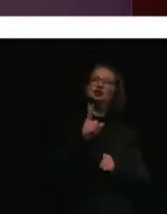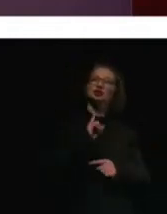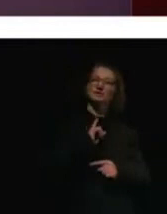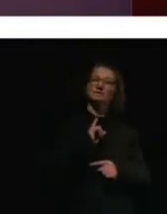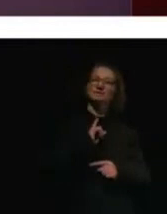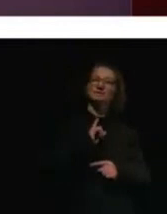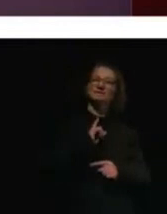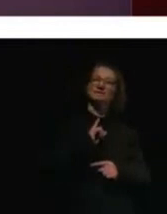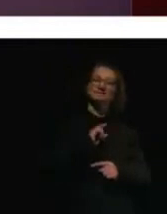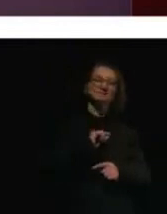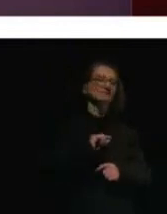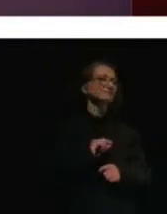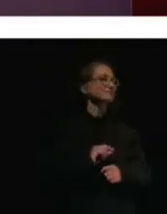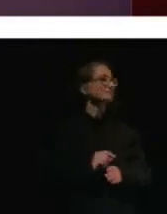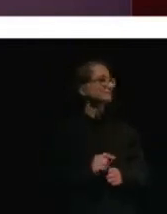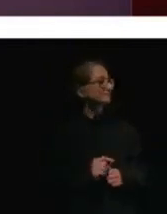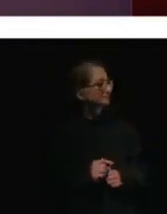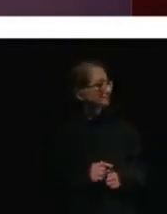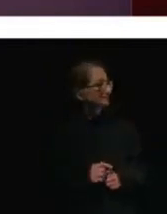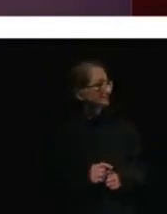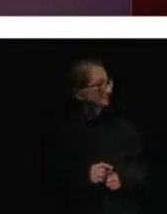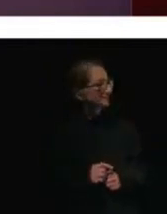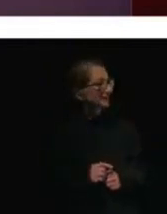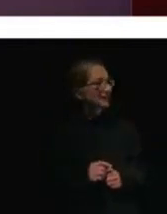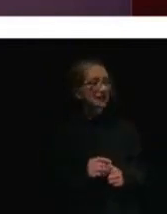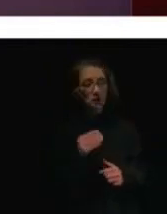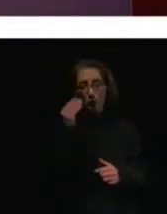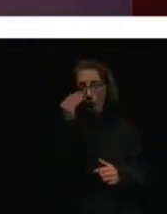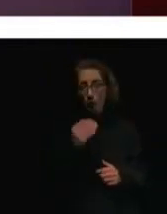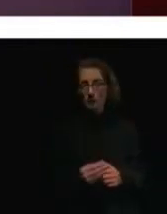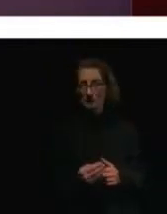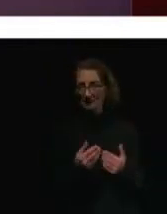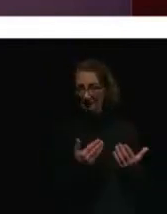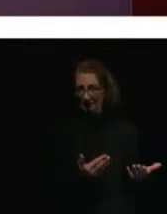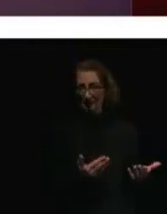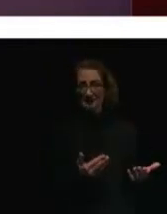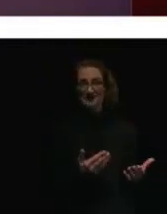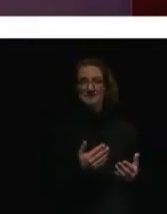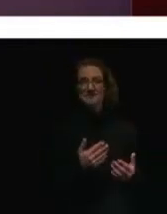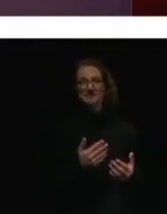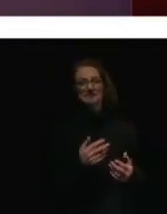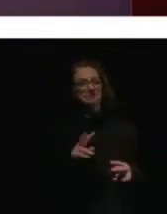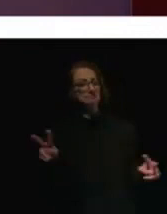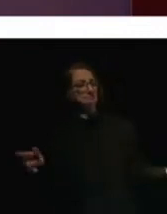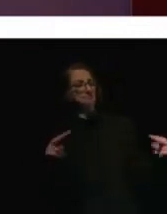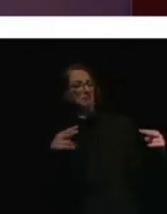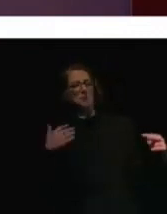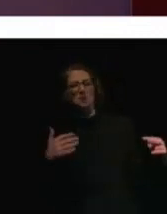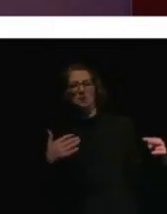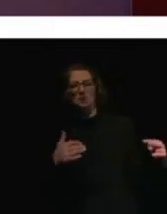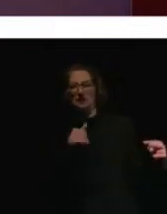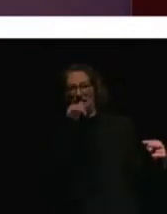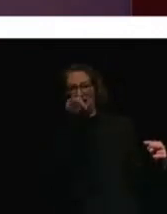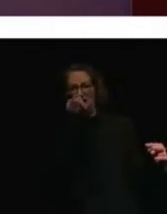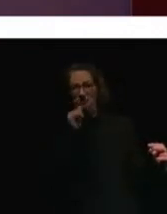Independent, self-determined, and with passion. A lot of people could be jealous of the way that they work.